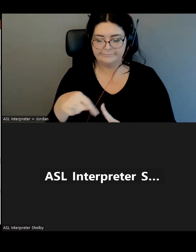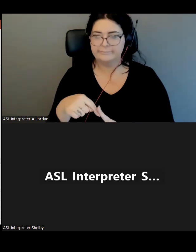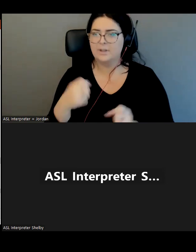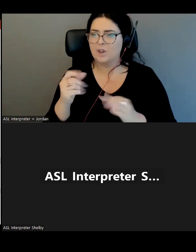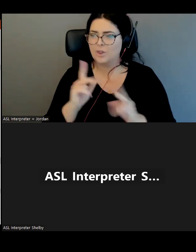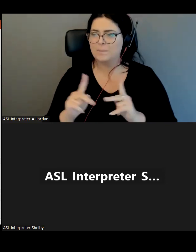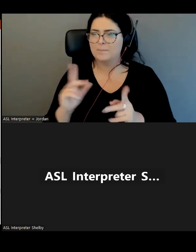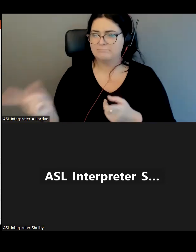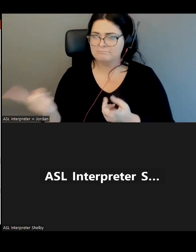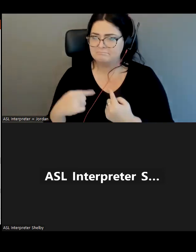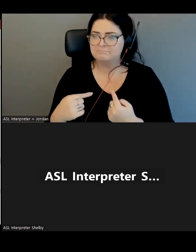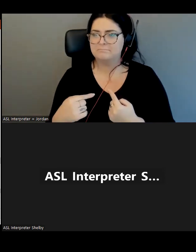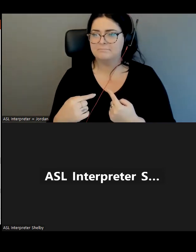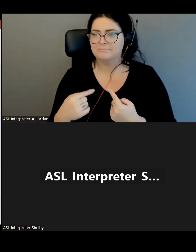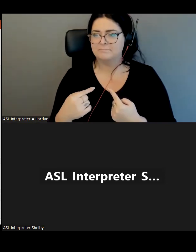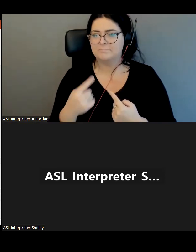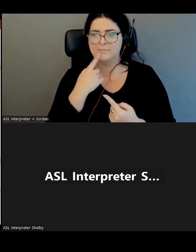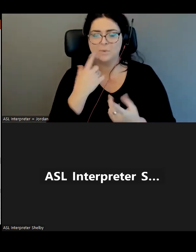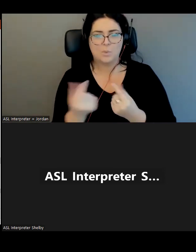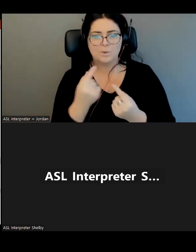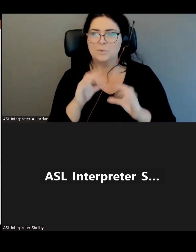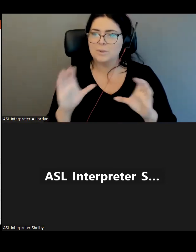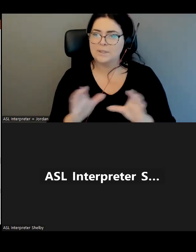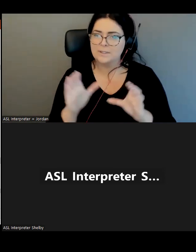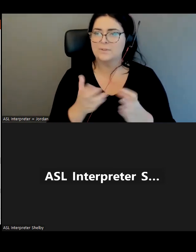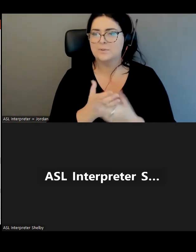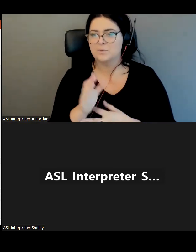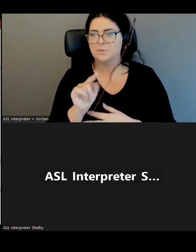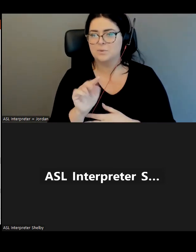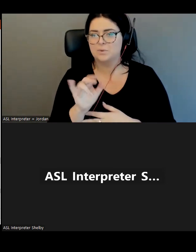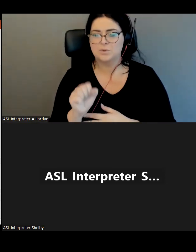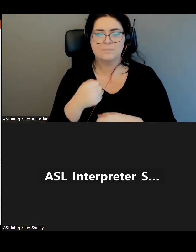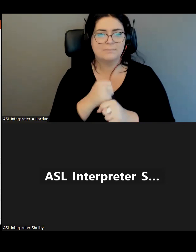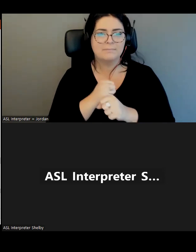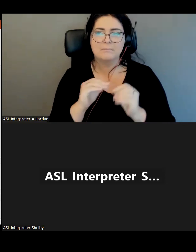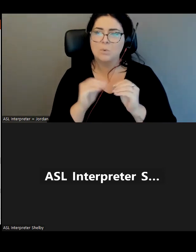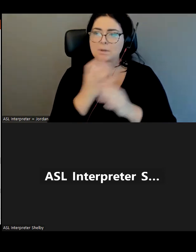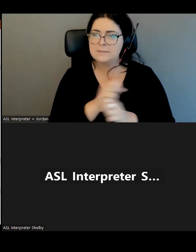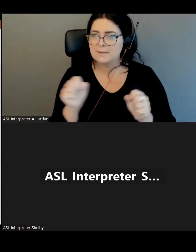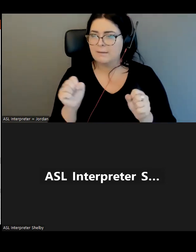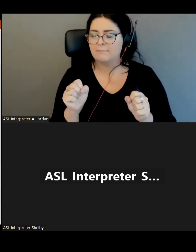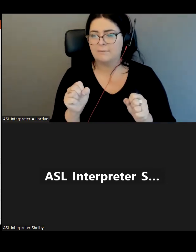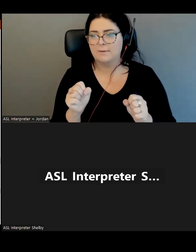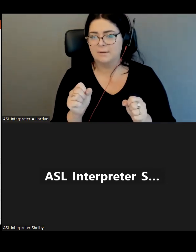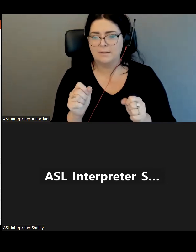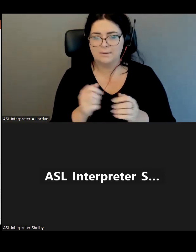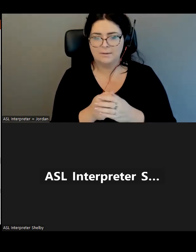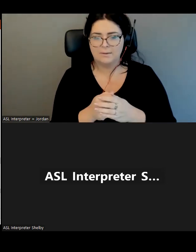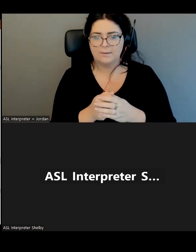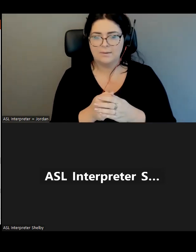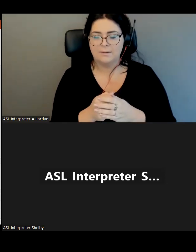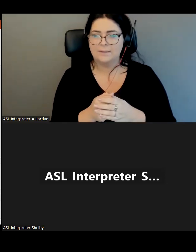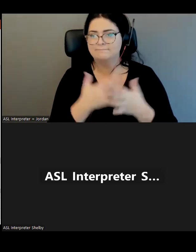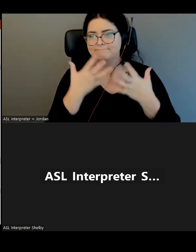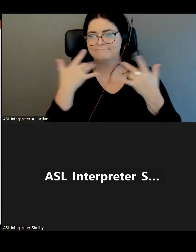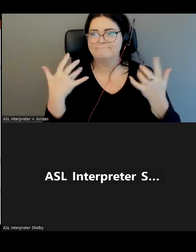us and want to do activities on trails and make trails safer and, more senior